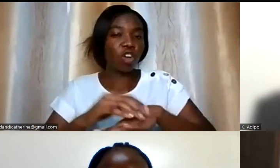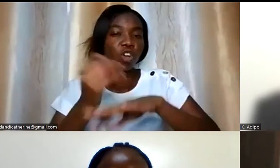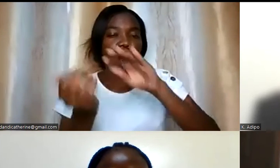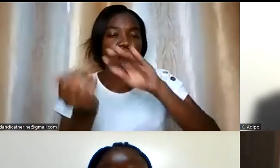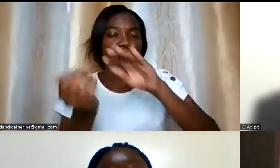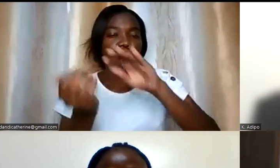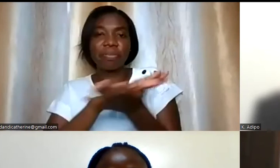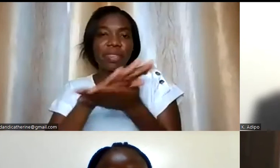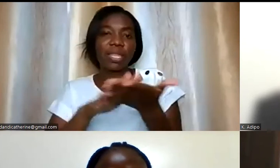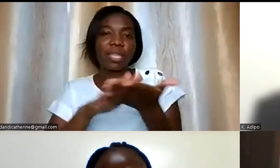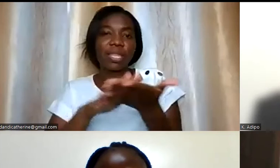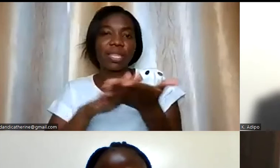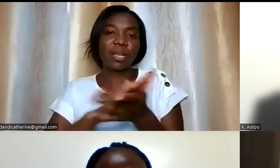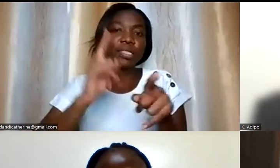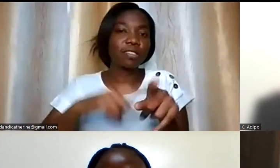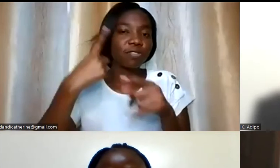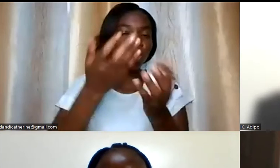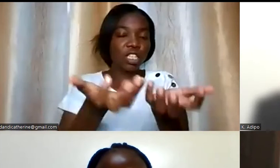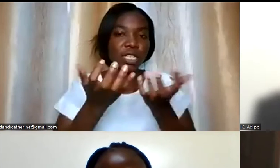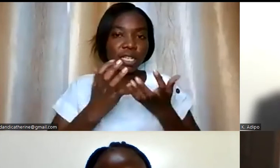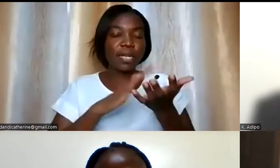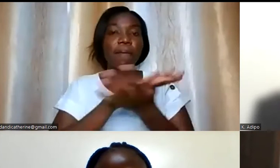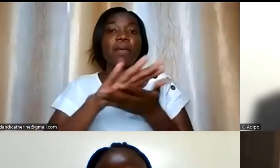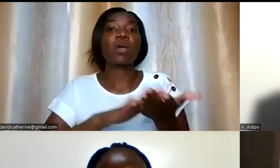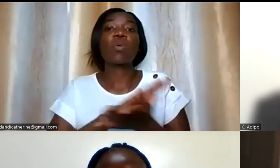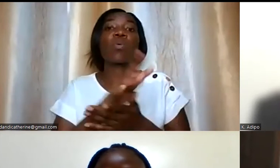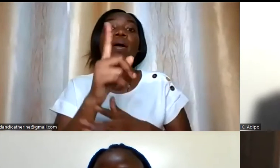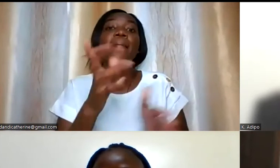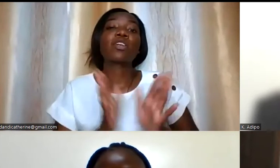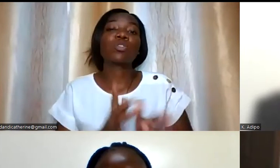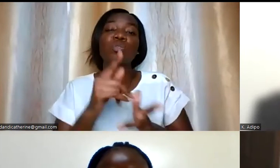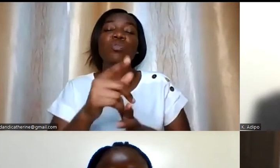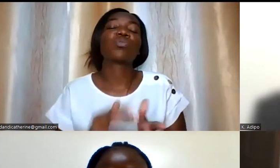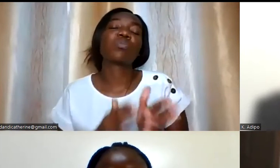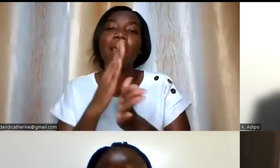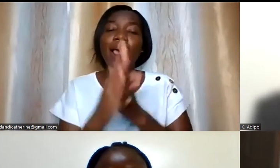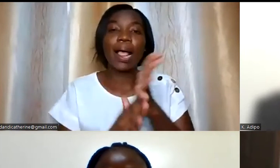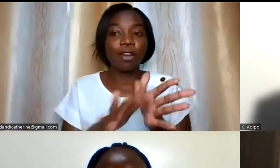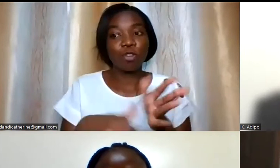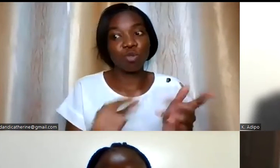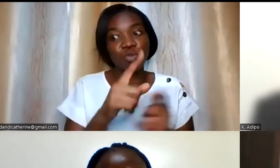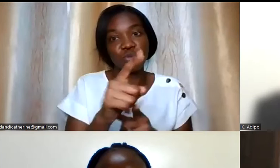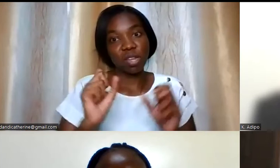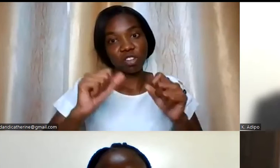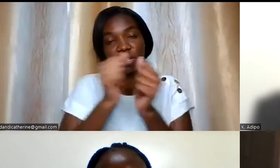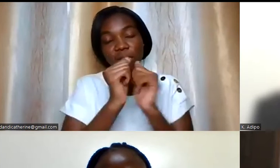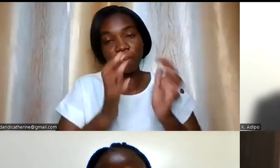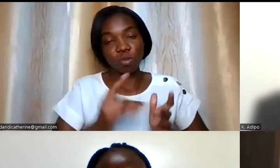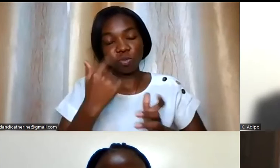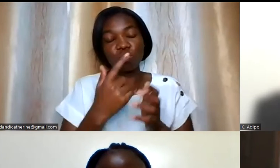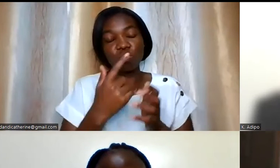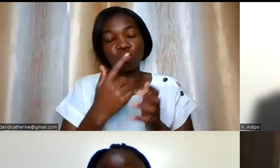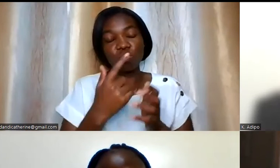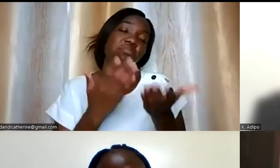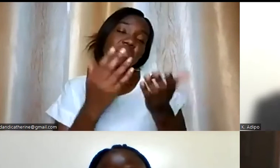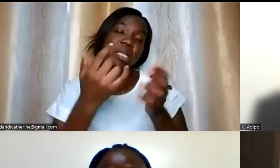basis and in terms of a needs basis, a one-off kind of arrangement, or however you agree with whoever is providing you with the